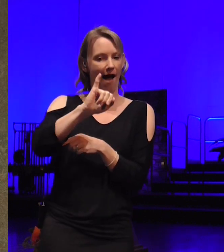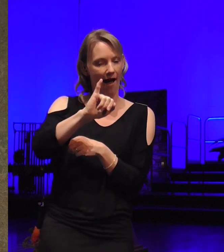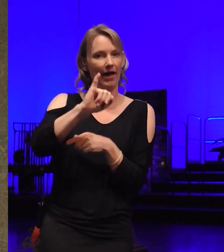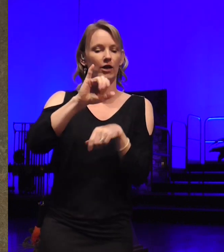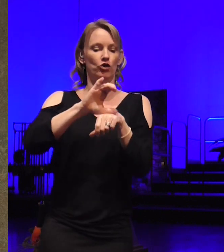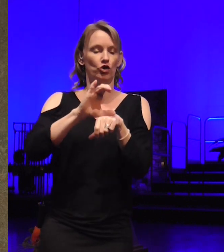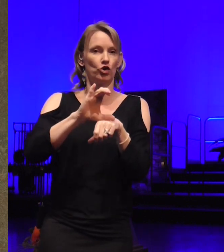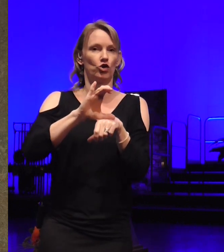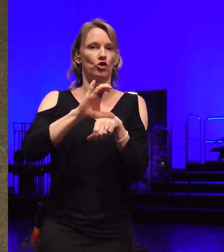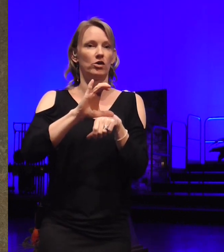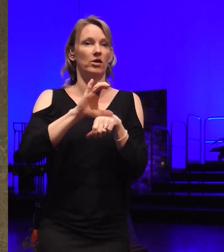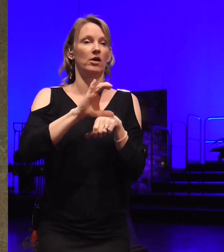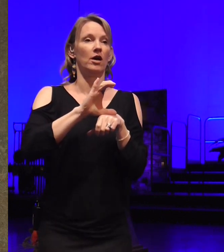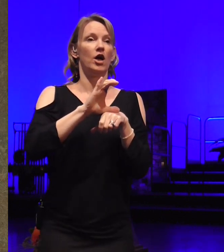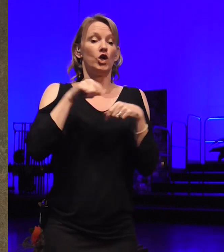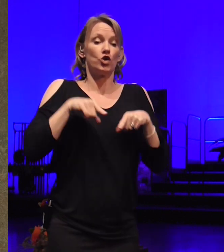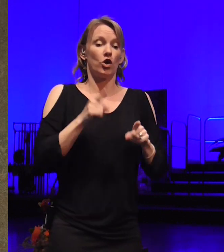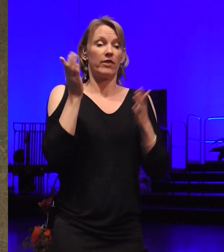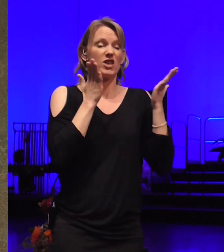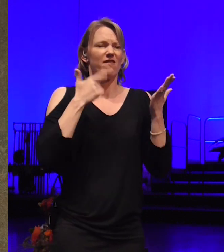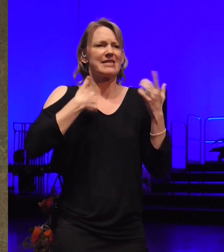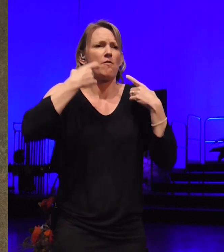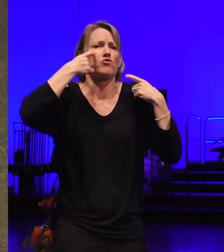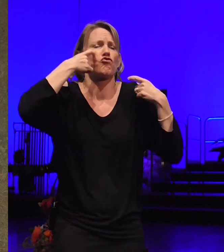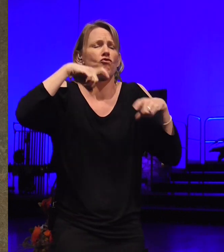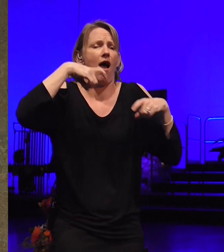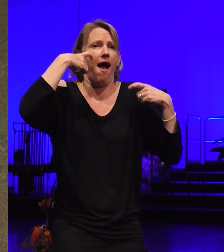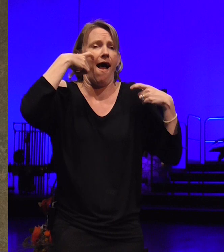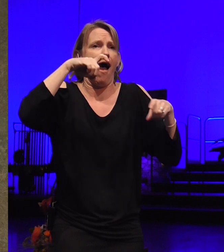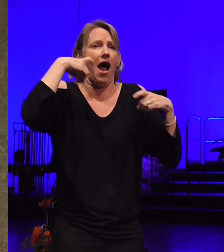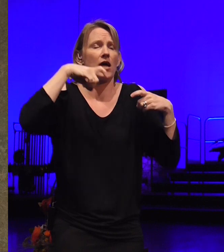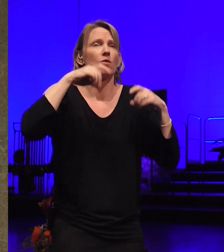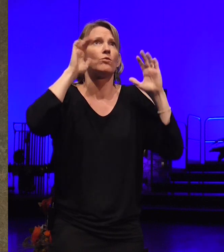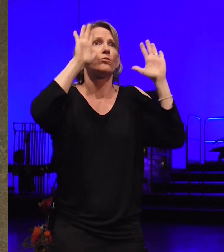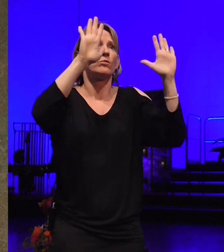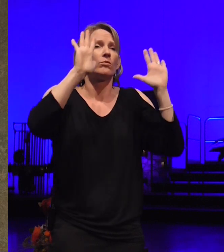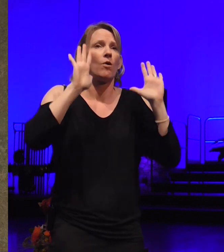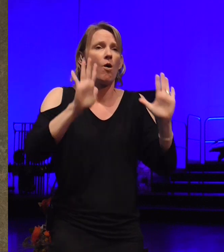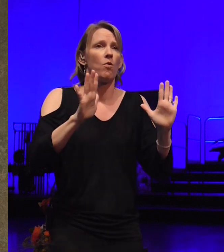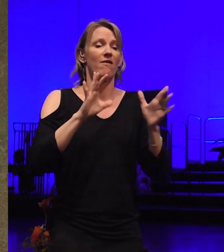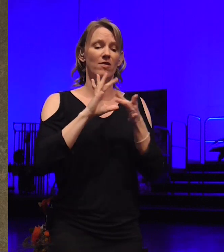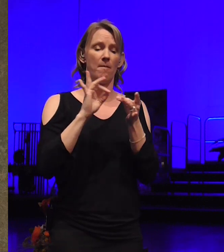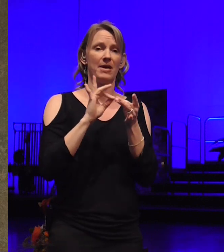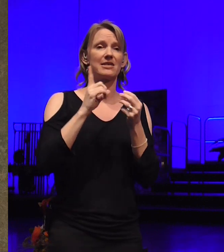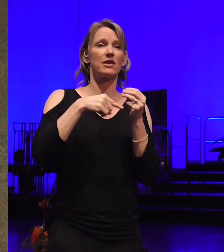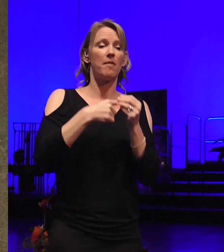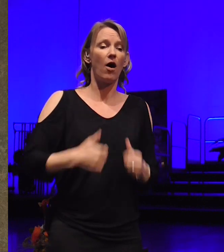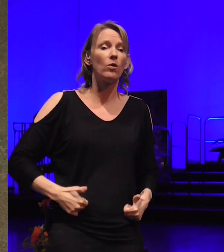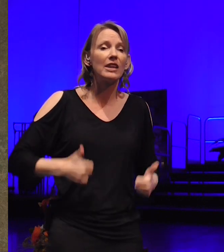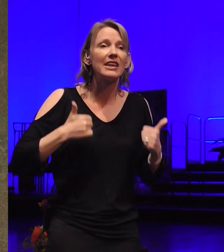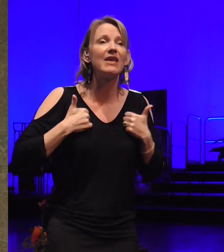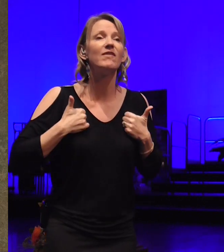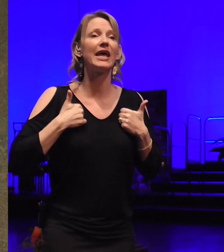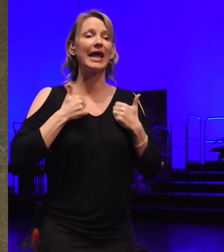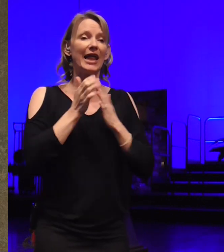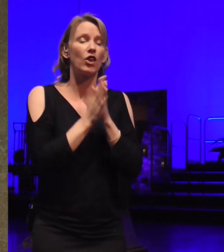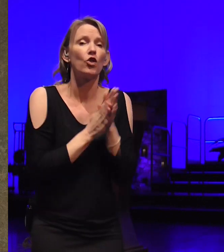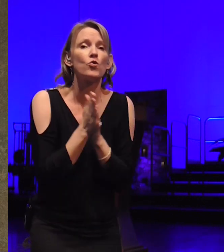Church. I was crying during the service. It was so wonderful. The message was on living